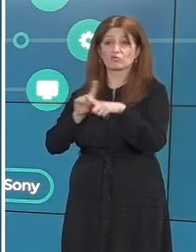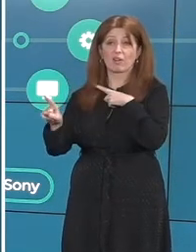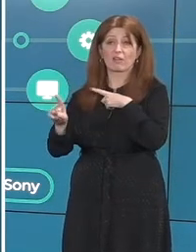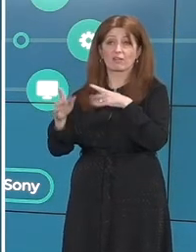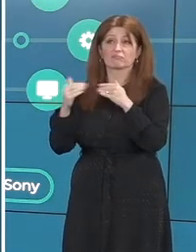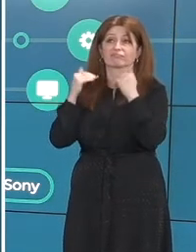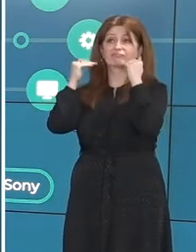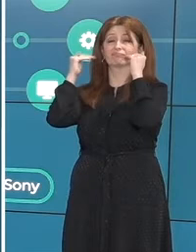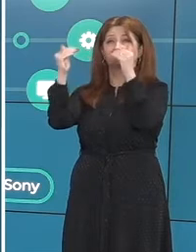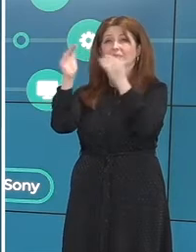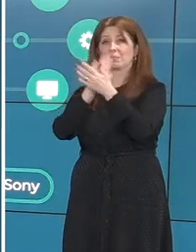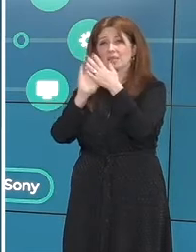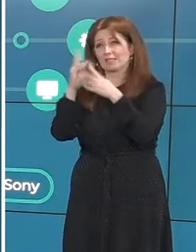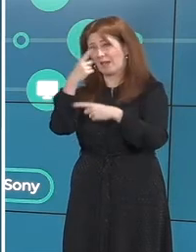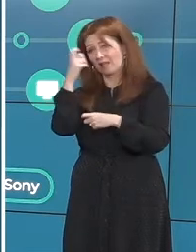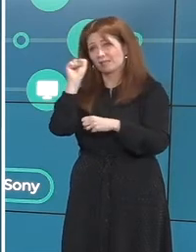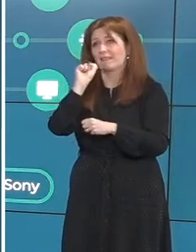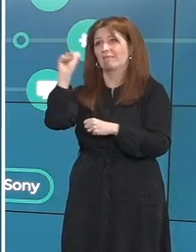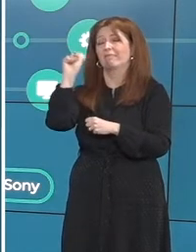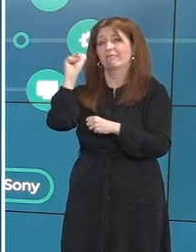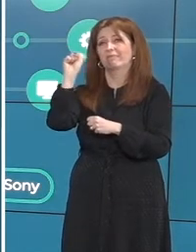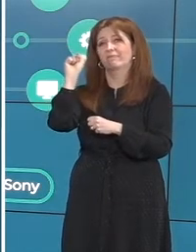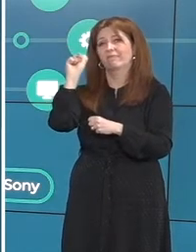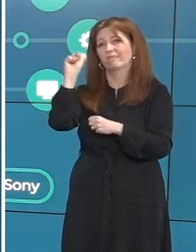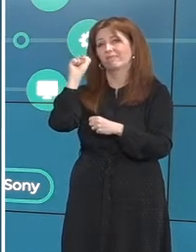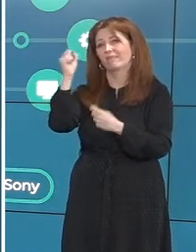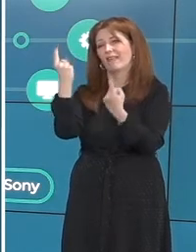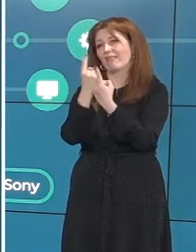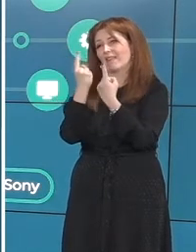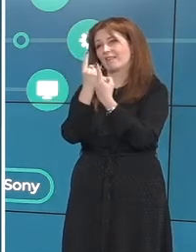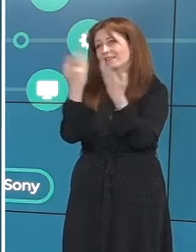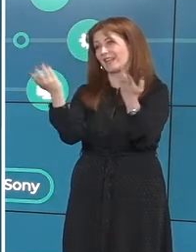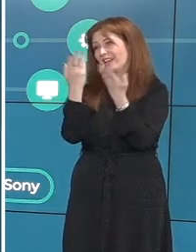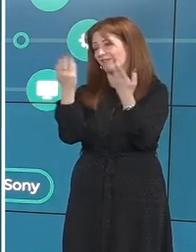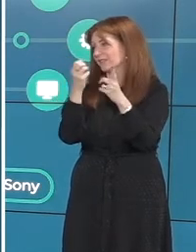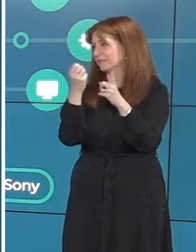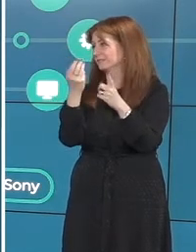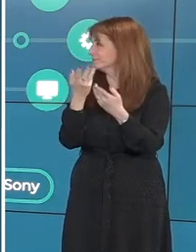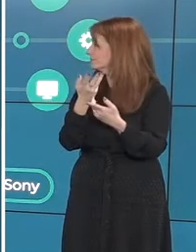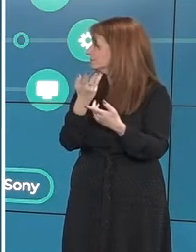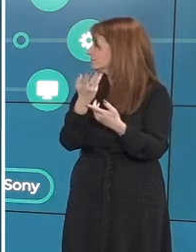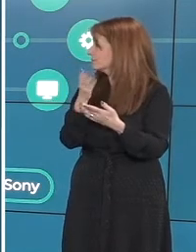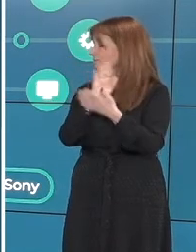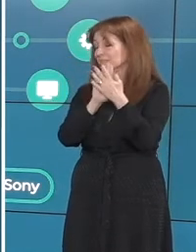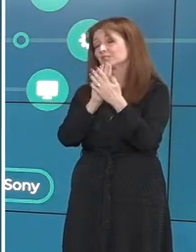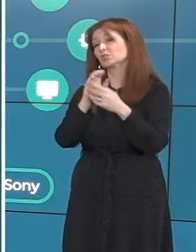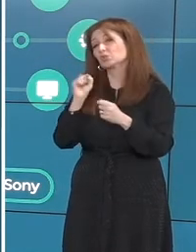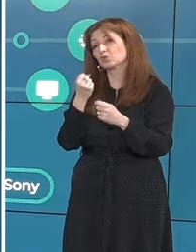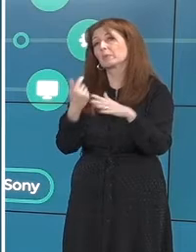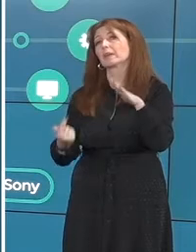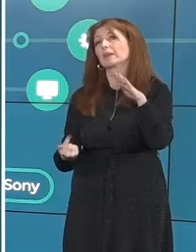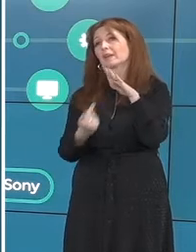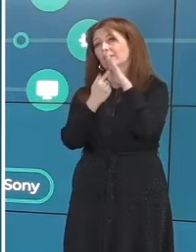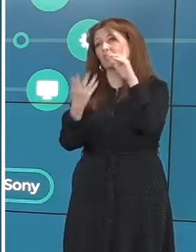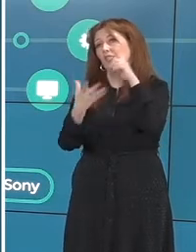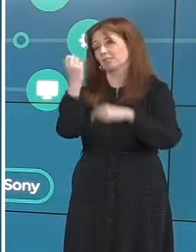management, and understanding what are the things that drive them can be really the key to actually having that kind of